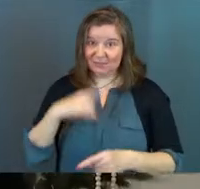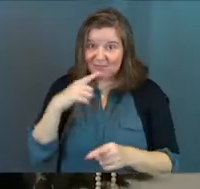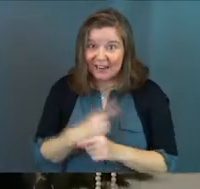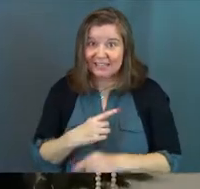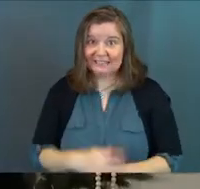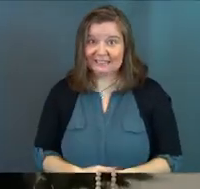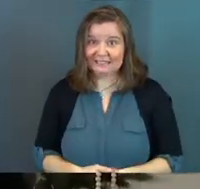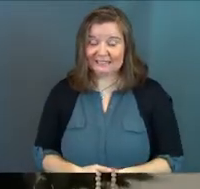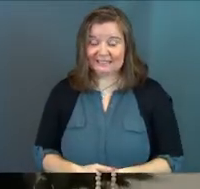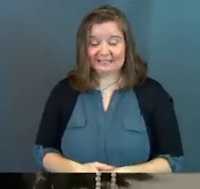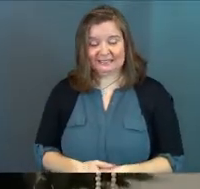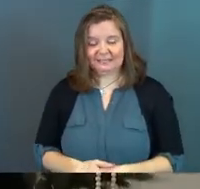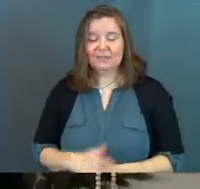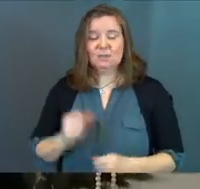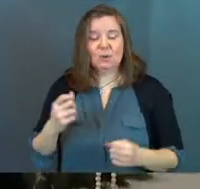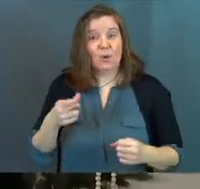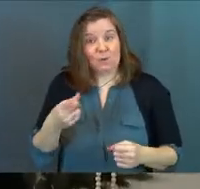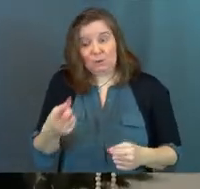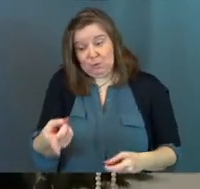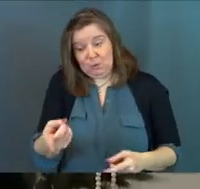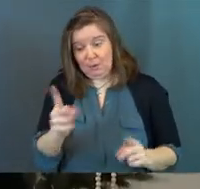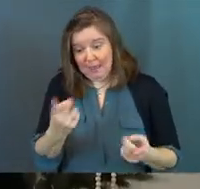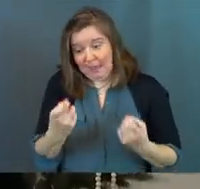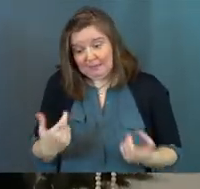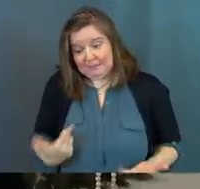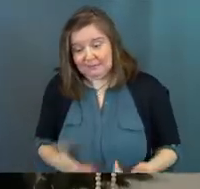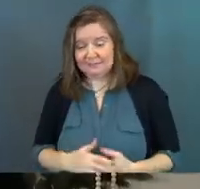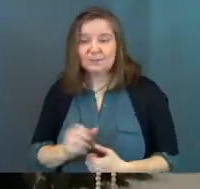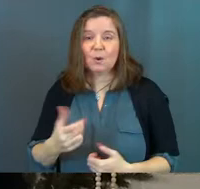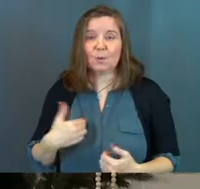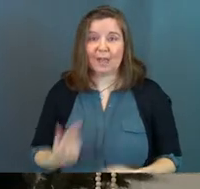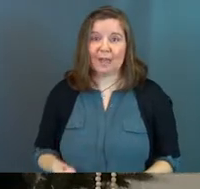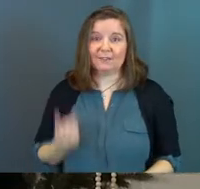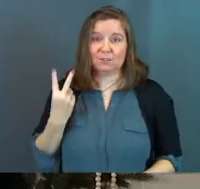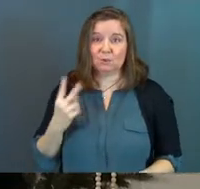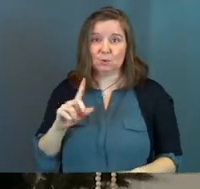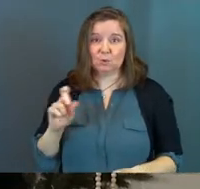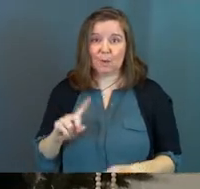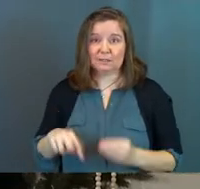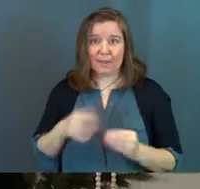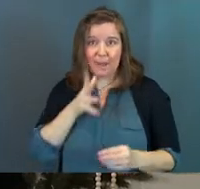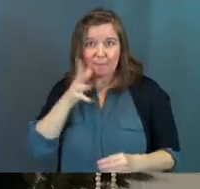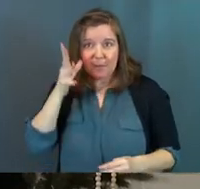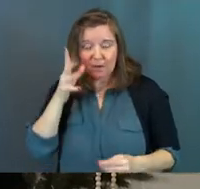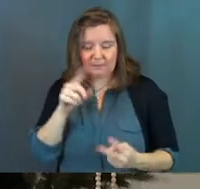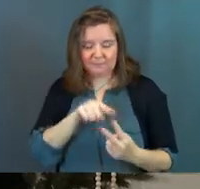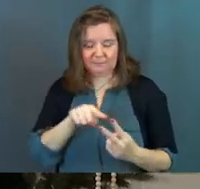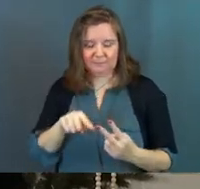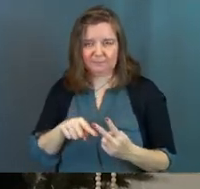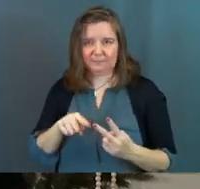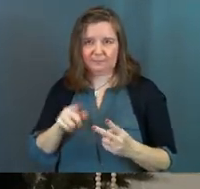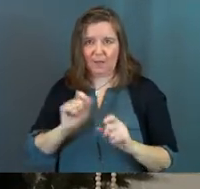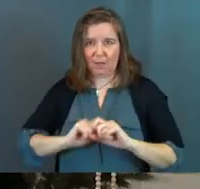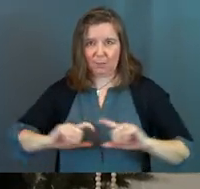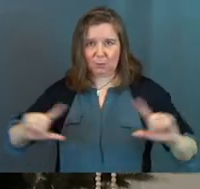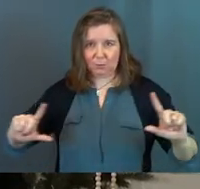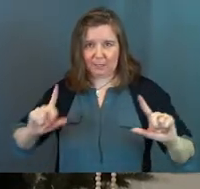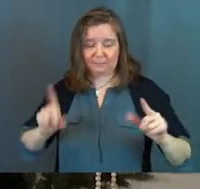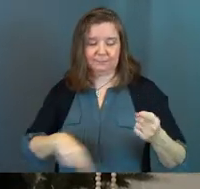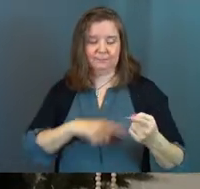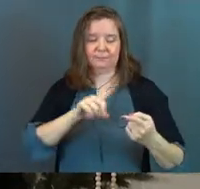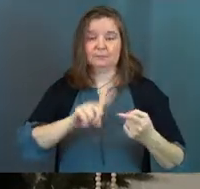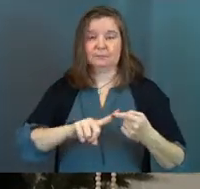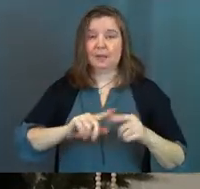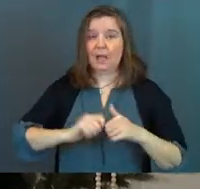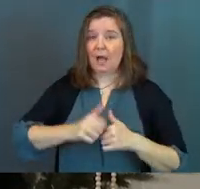Right? So you asked for it. We got two questions about parenting. Here they are up on the screen. Number